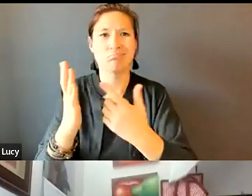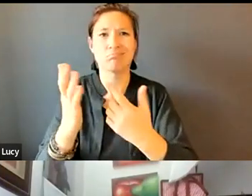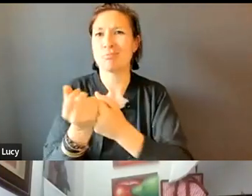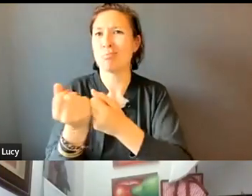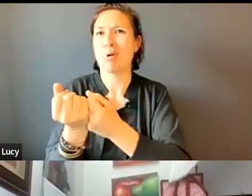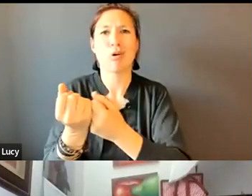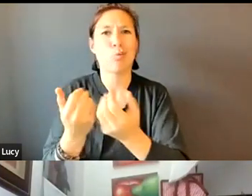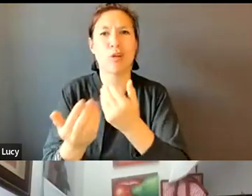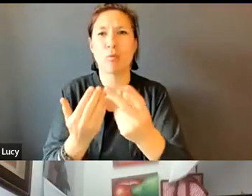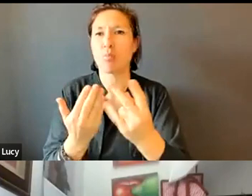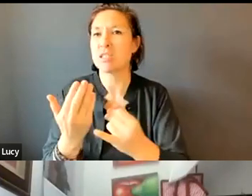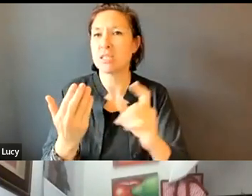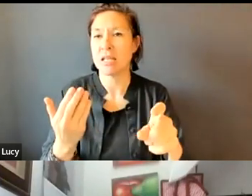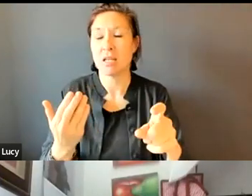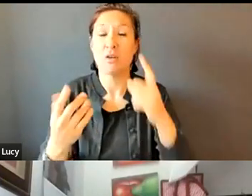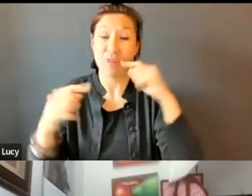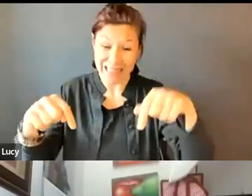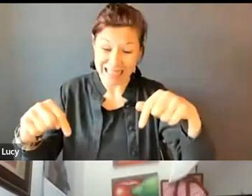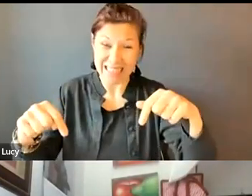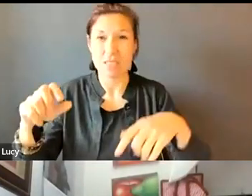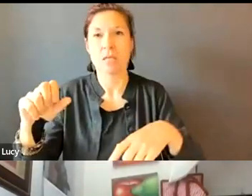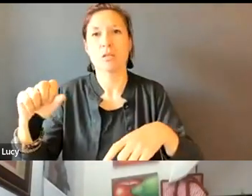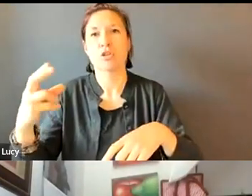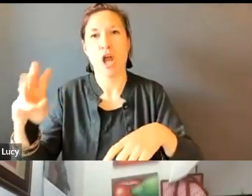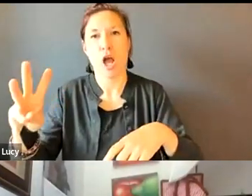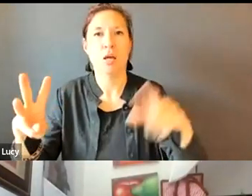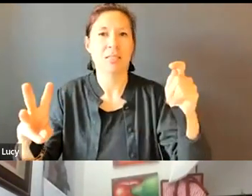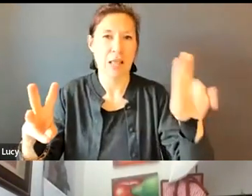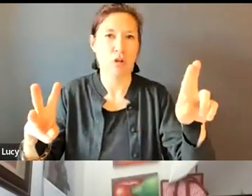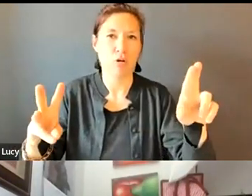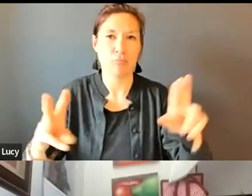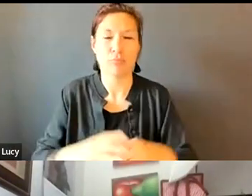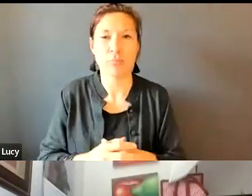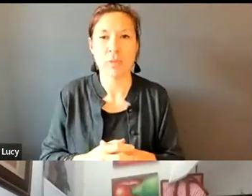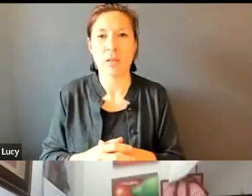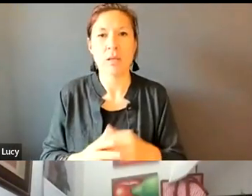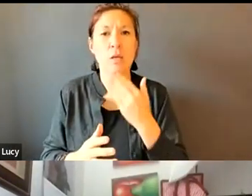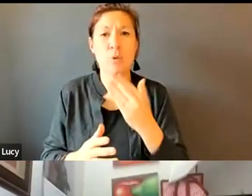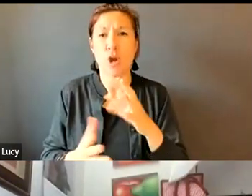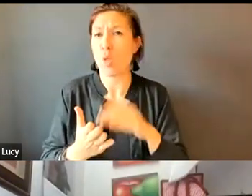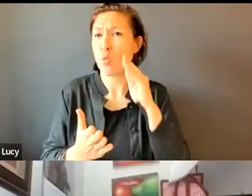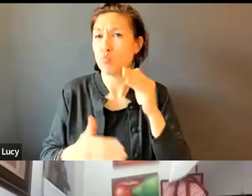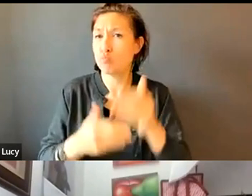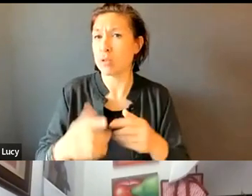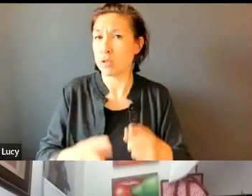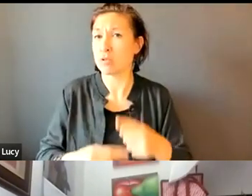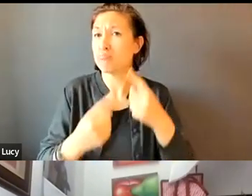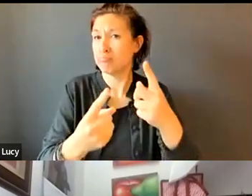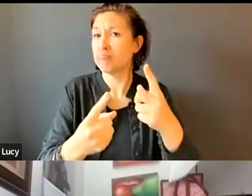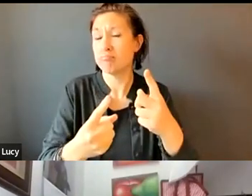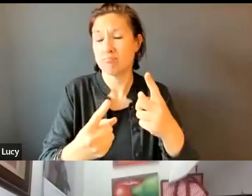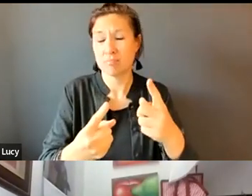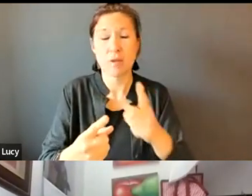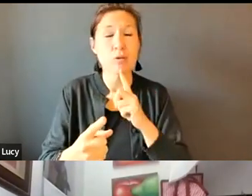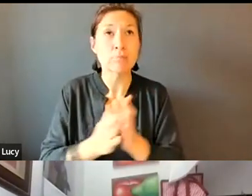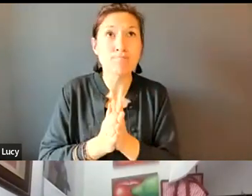we're putting forward so in this case the Char and Taylor um and so I think that's been a good learning process for us and so we're eager